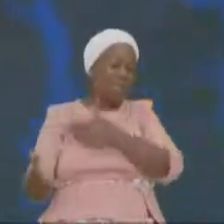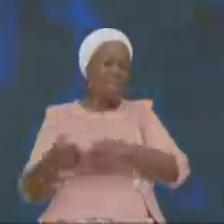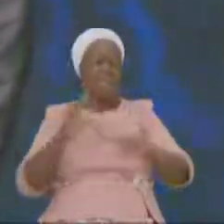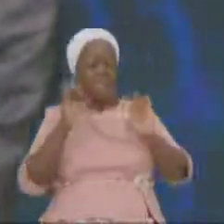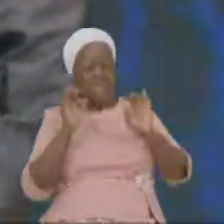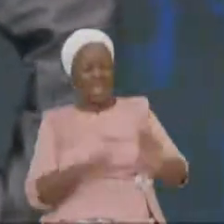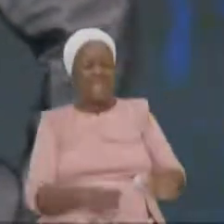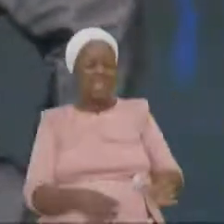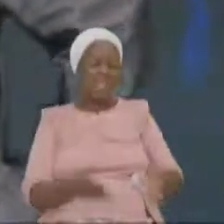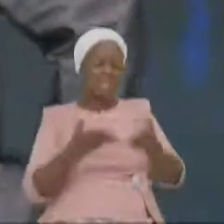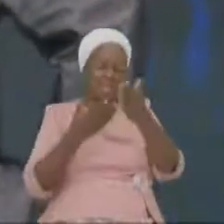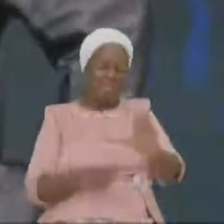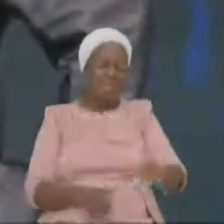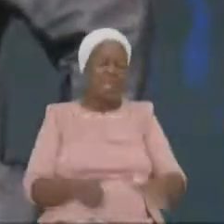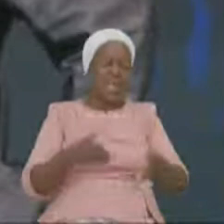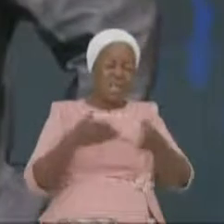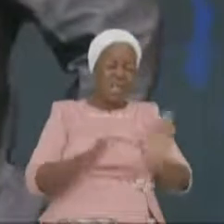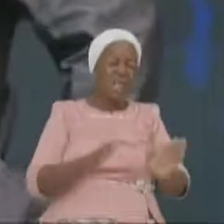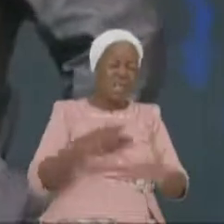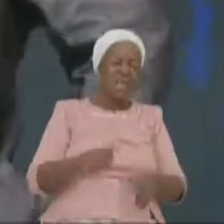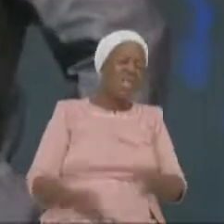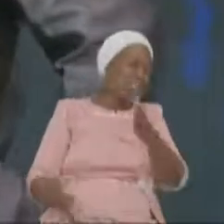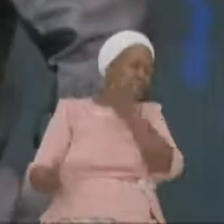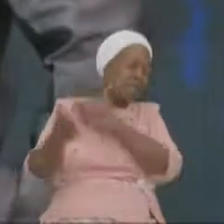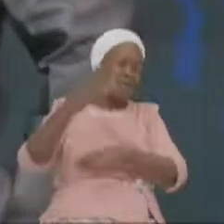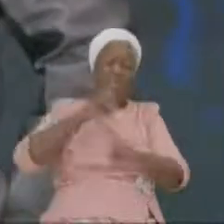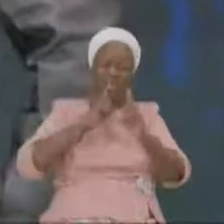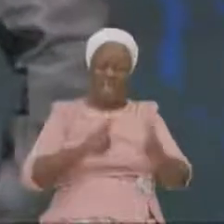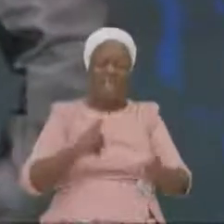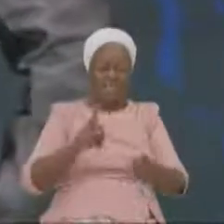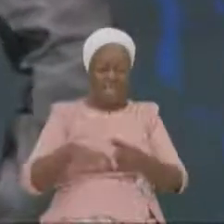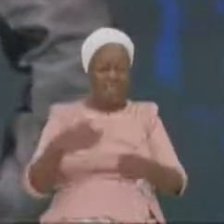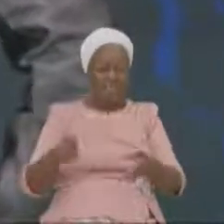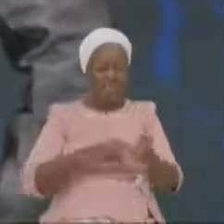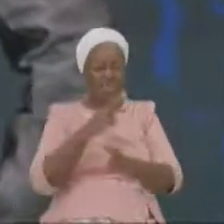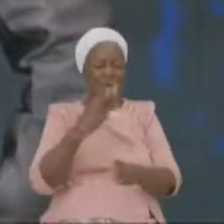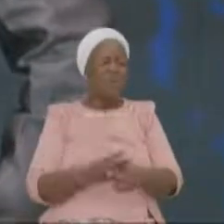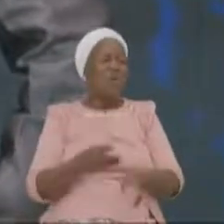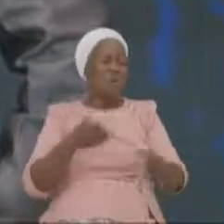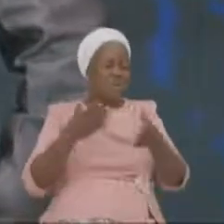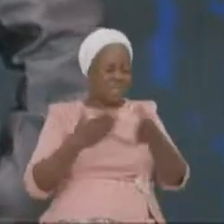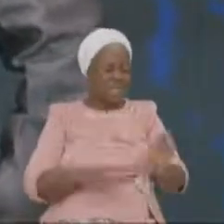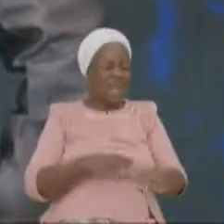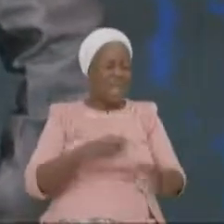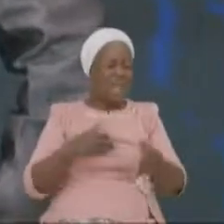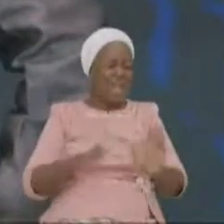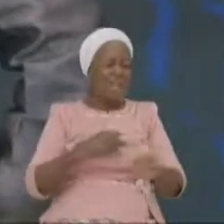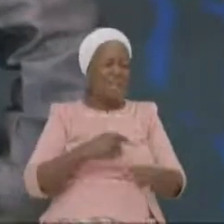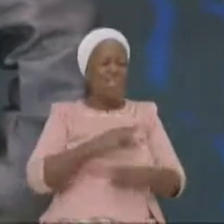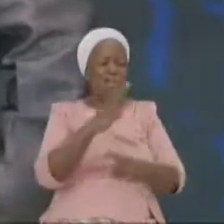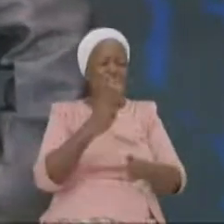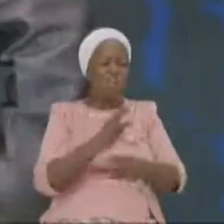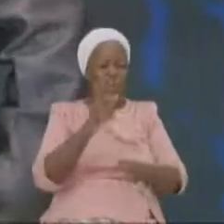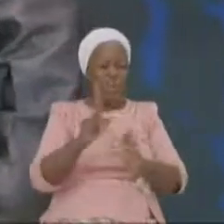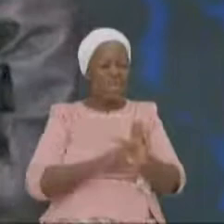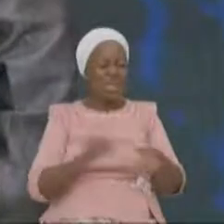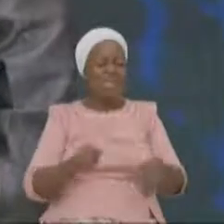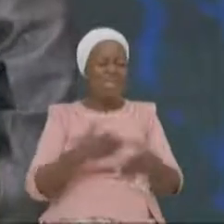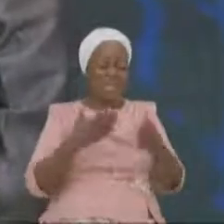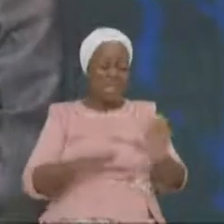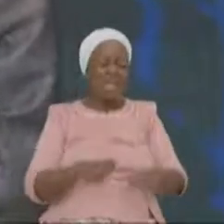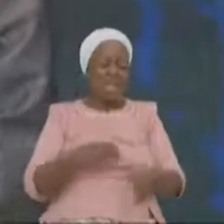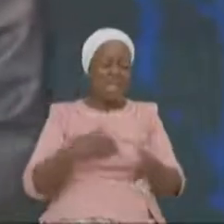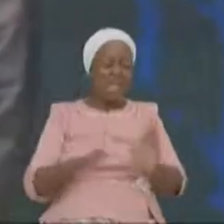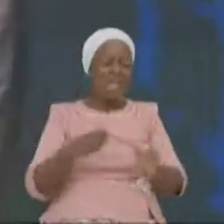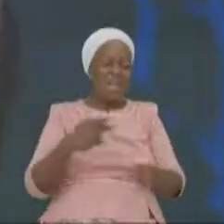the past response to the world, let it die. Let the worldliness die. Let the evil thing die. And let